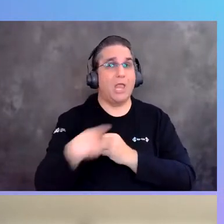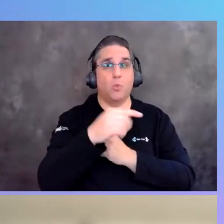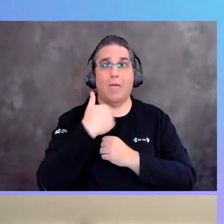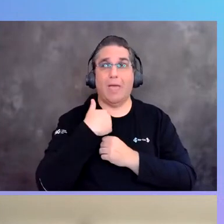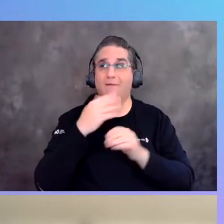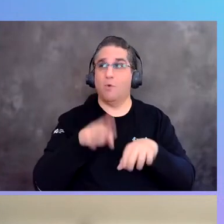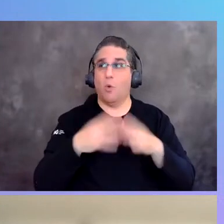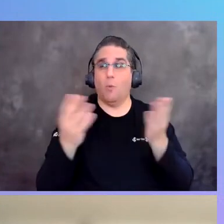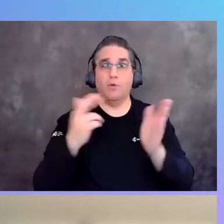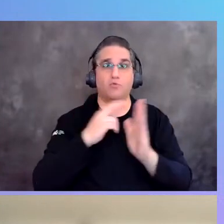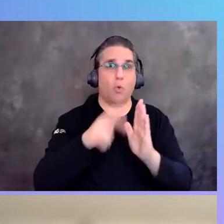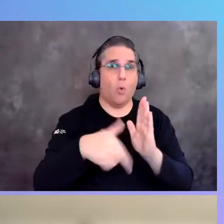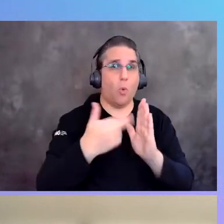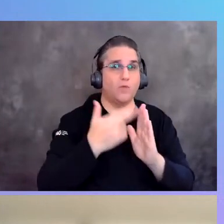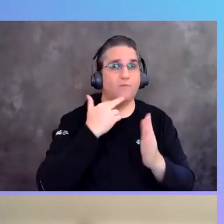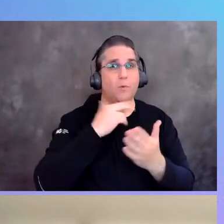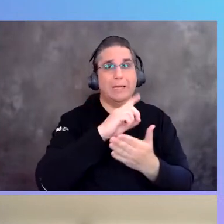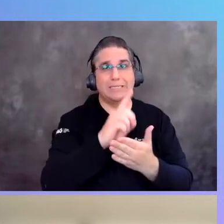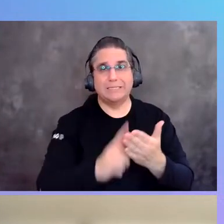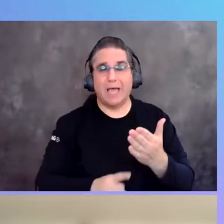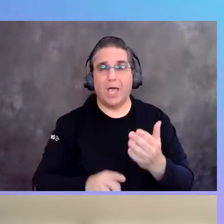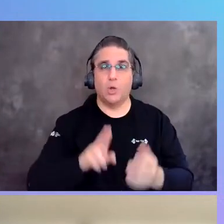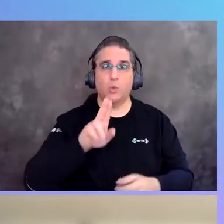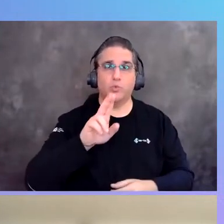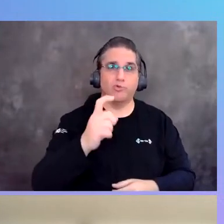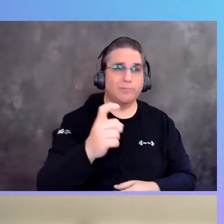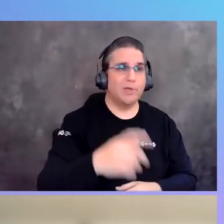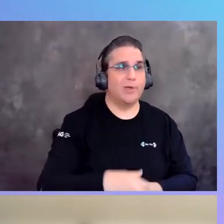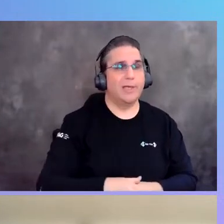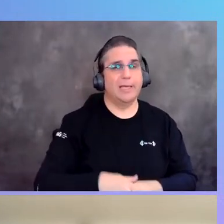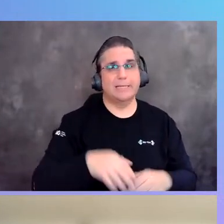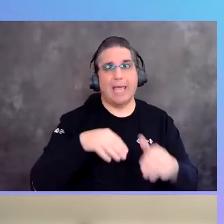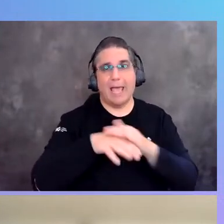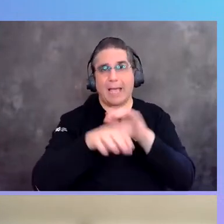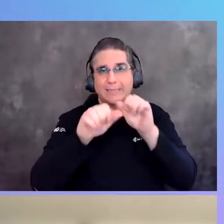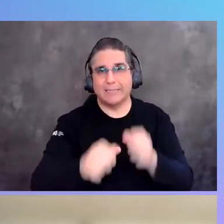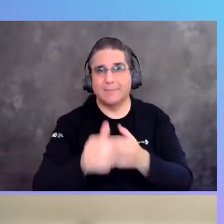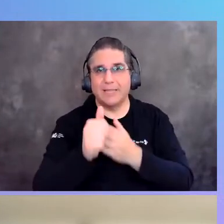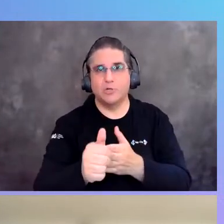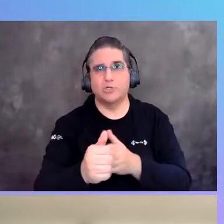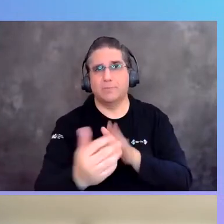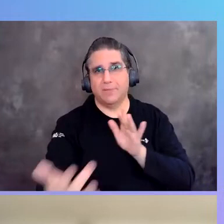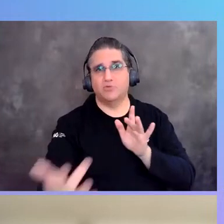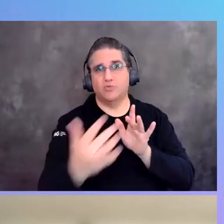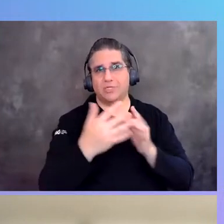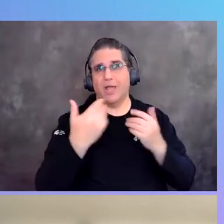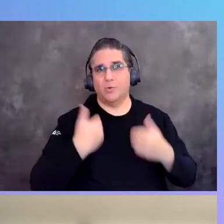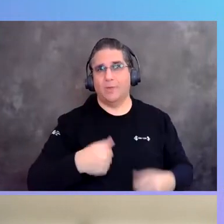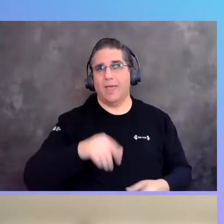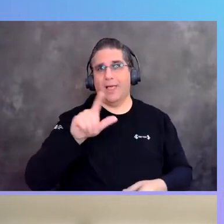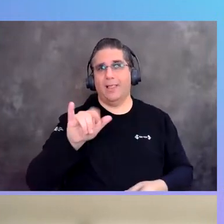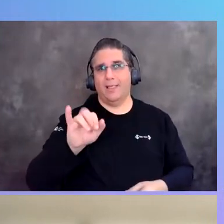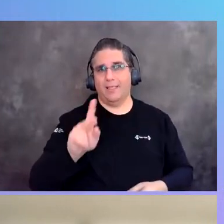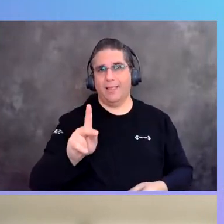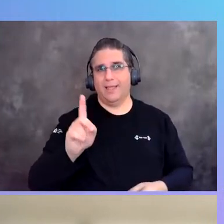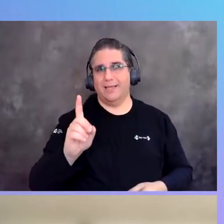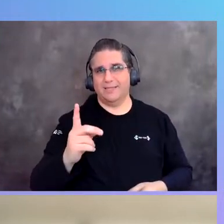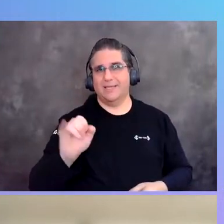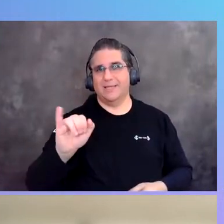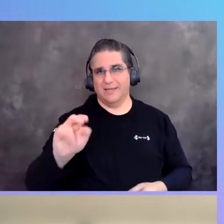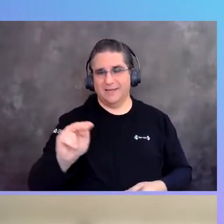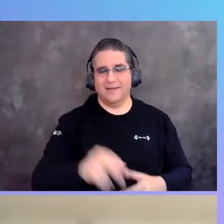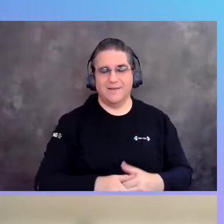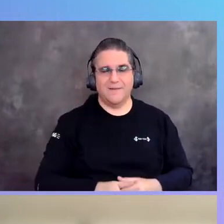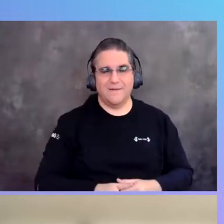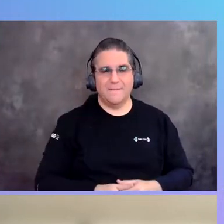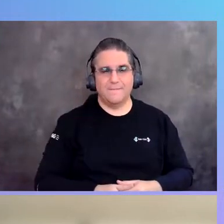in design, user experience, or accessibility leadership, please reach out to me. My LinkedIn details on there. And just one